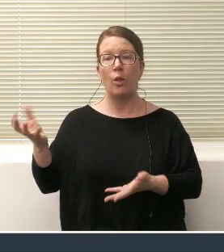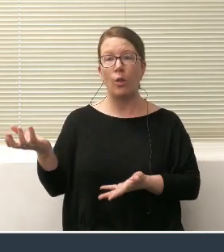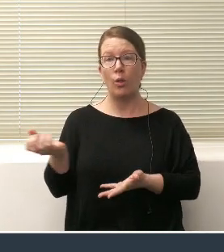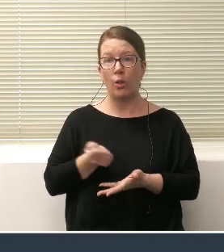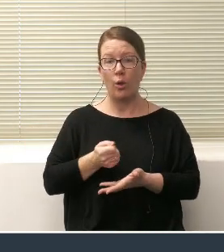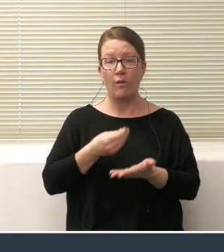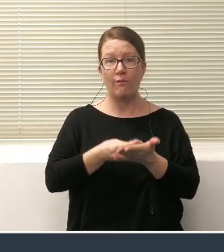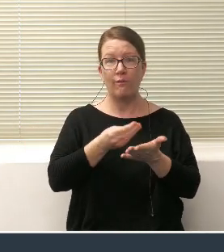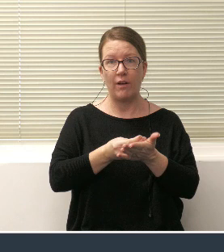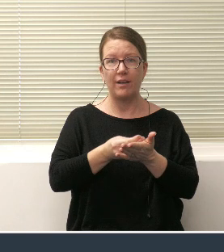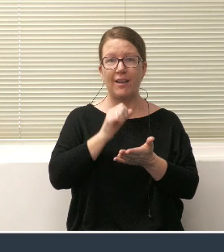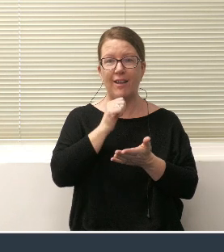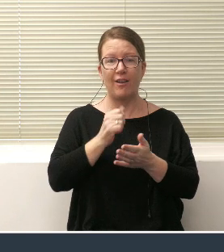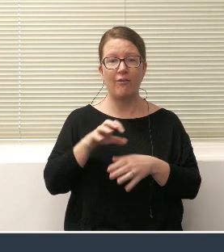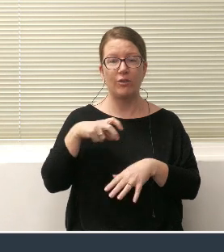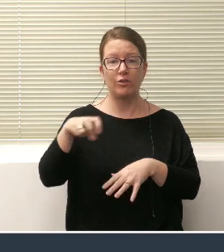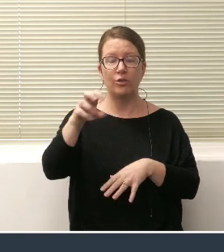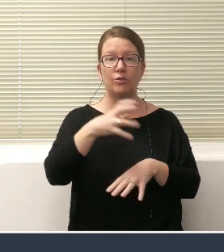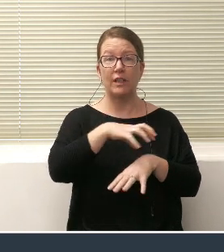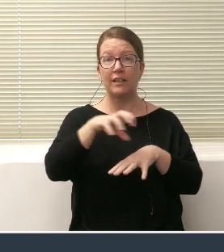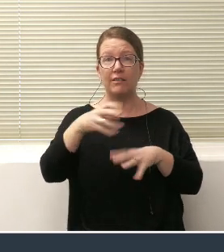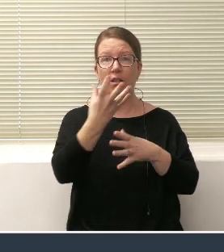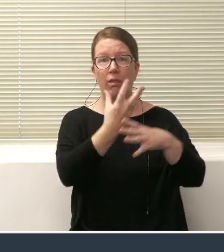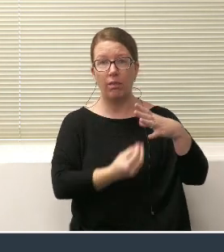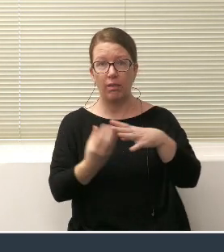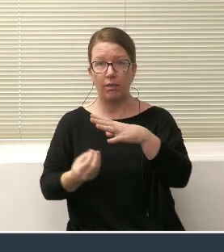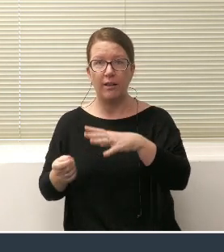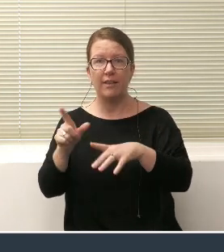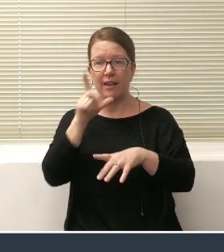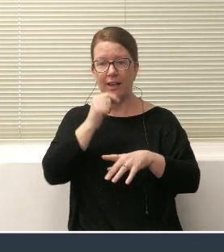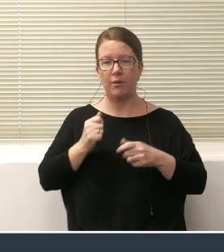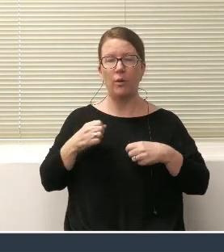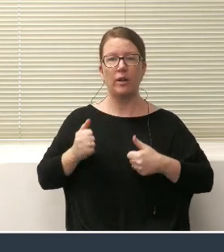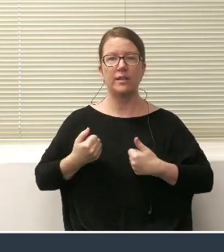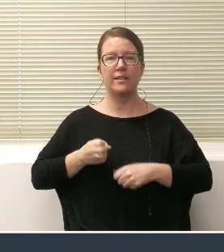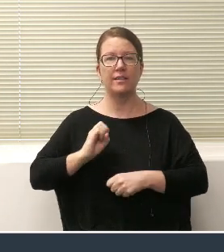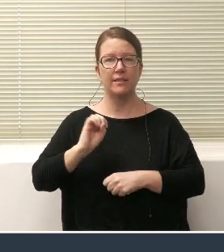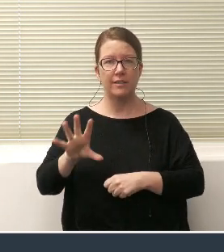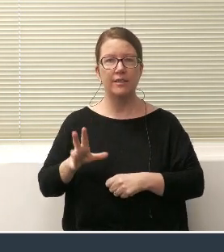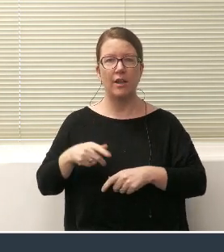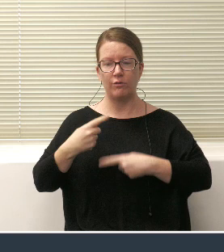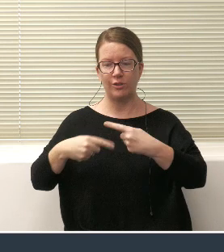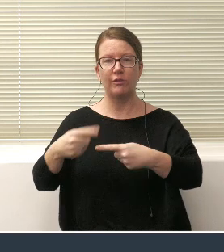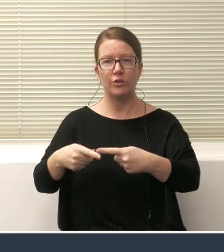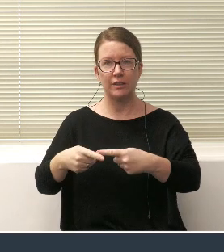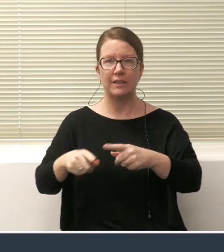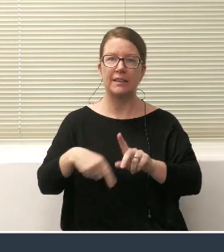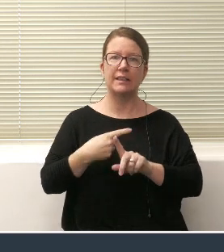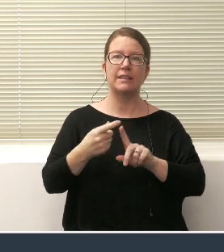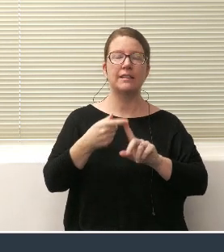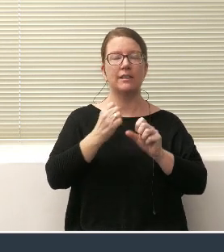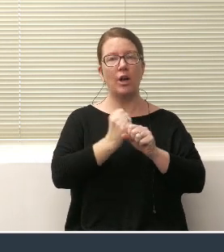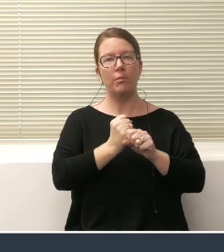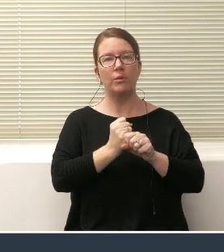deficits of the three facilities that will become financially self-sufficient commercial businesses, So those being Napier Conferences and